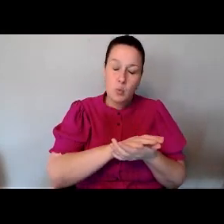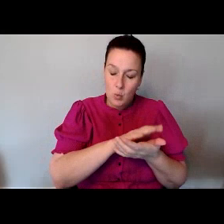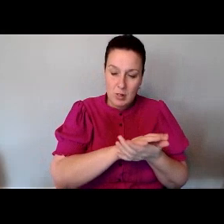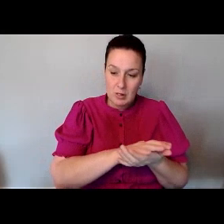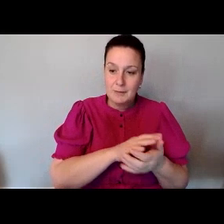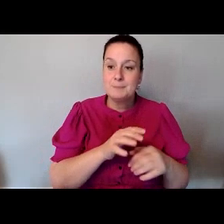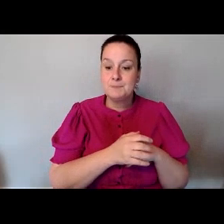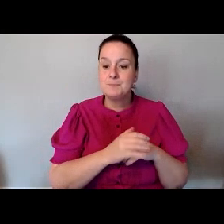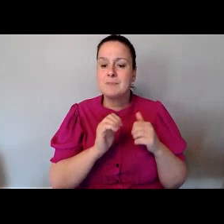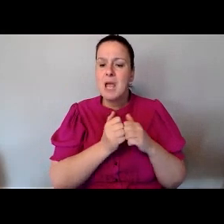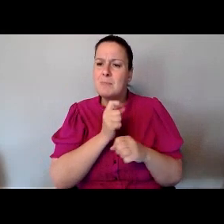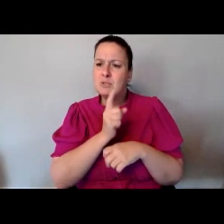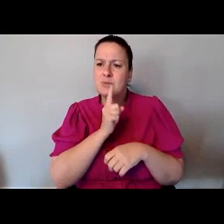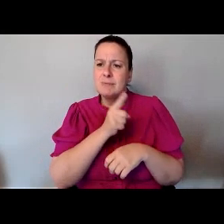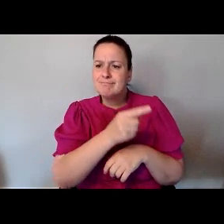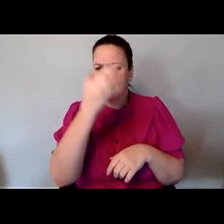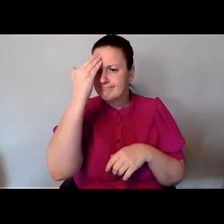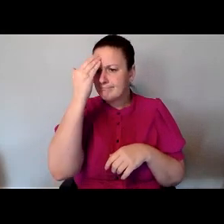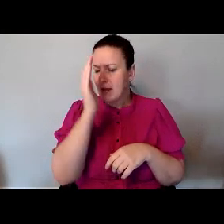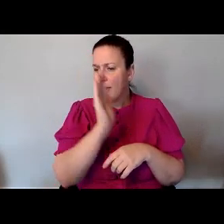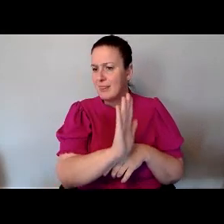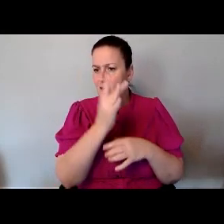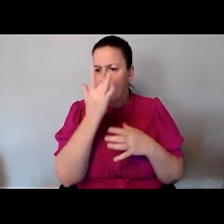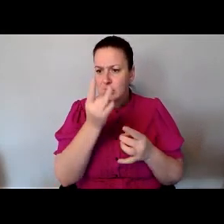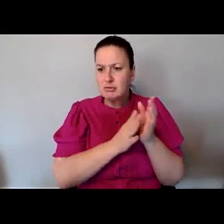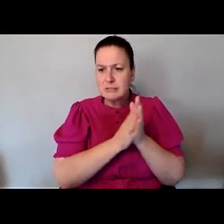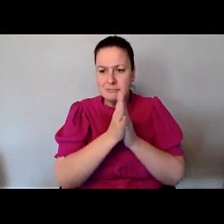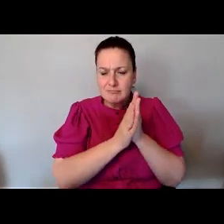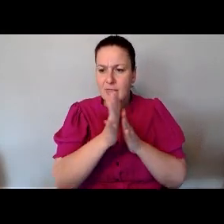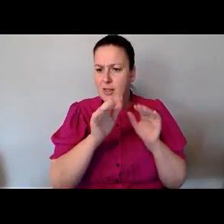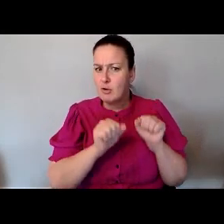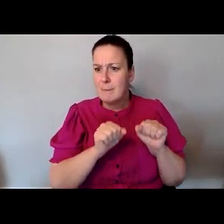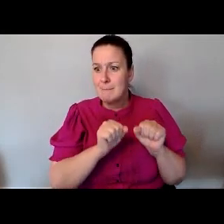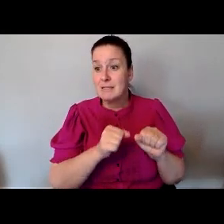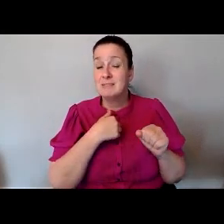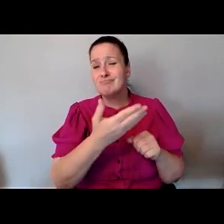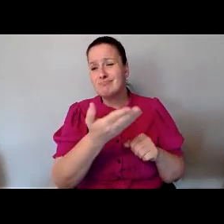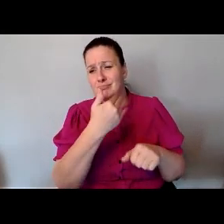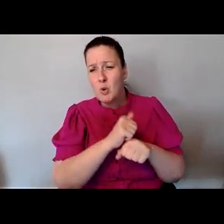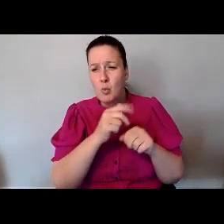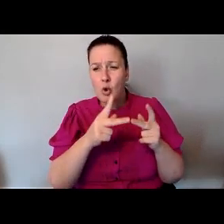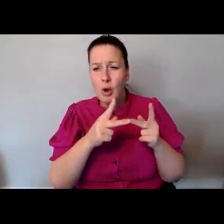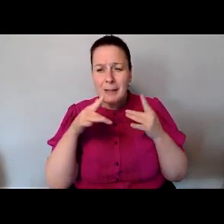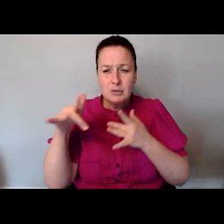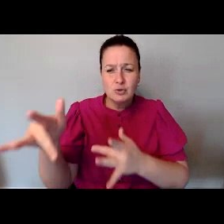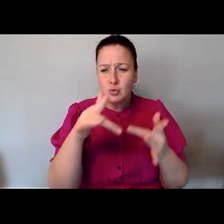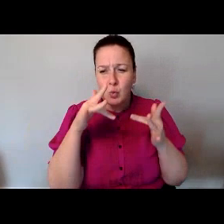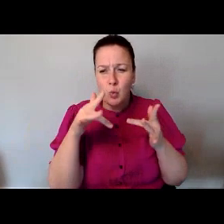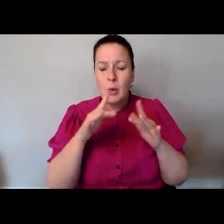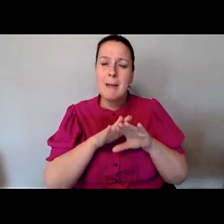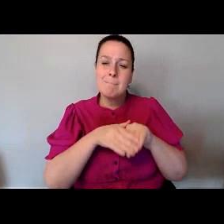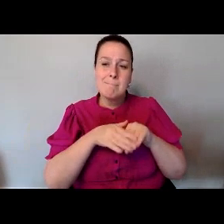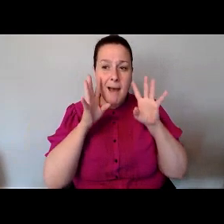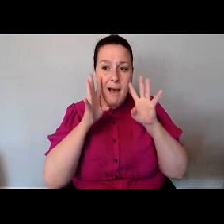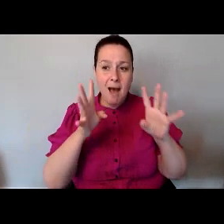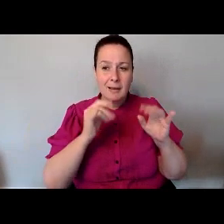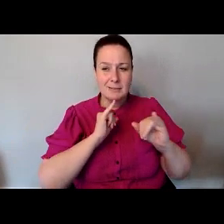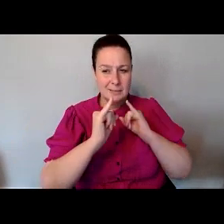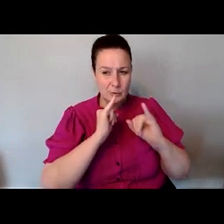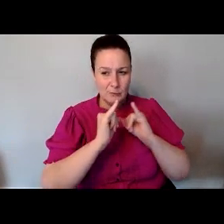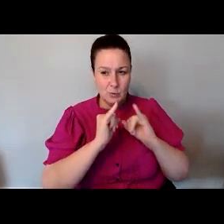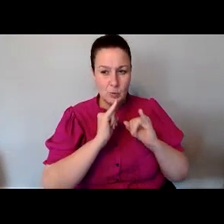they know what their interests and abilities are? Let's do some workplace tours and mock interviewing. So we like to think about,